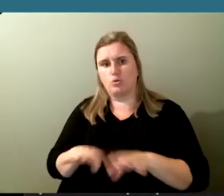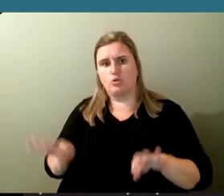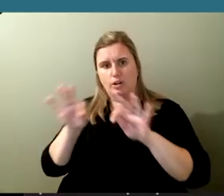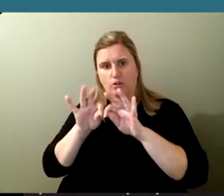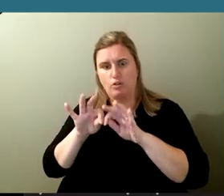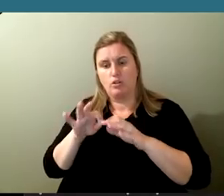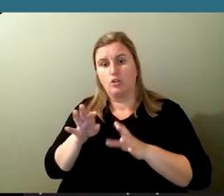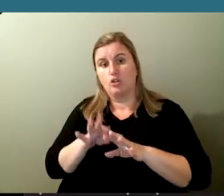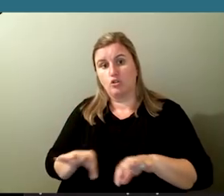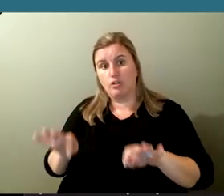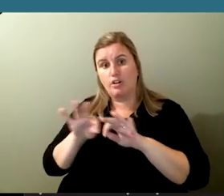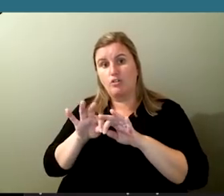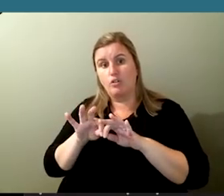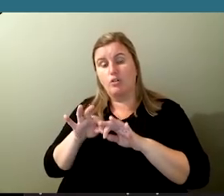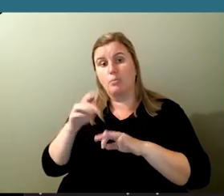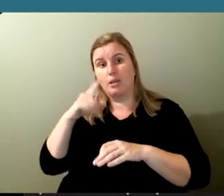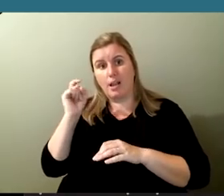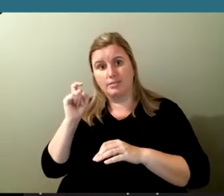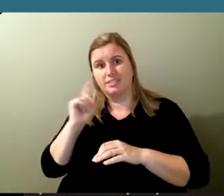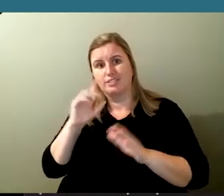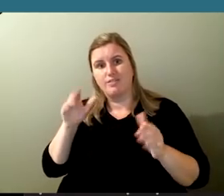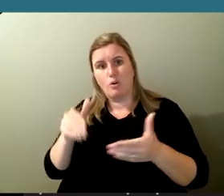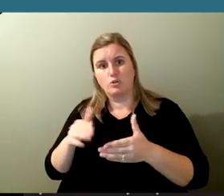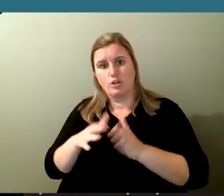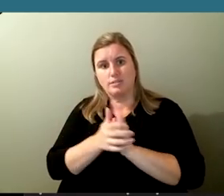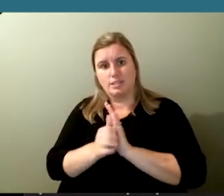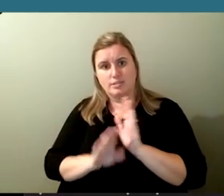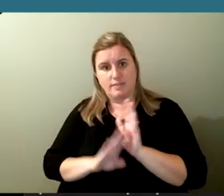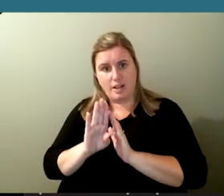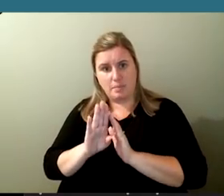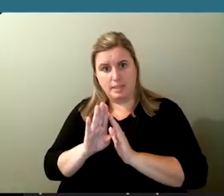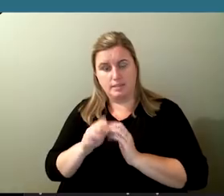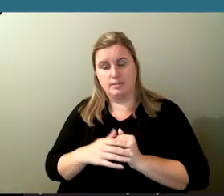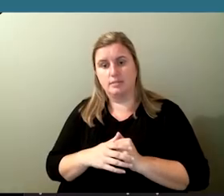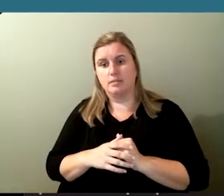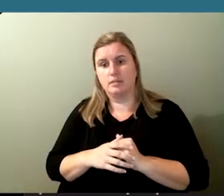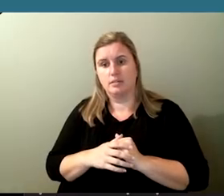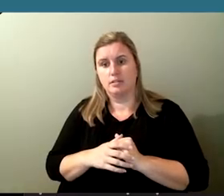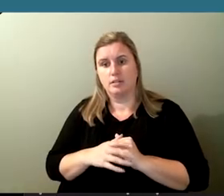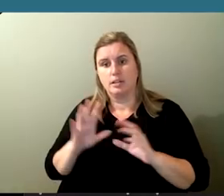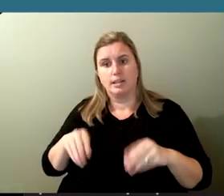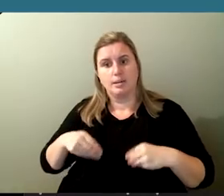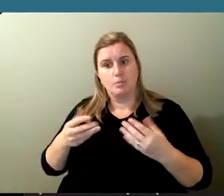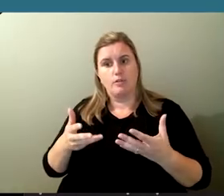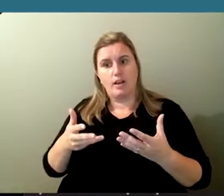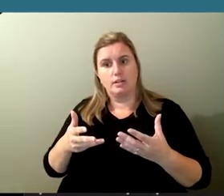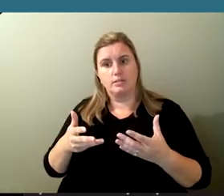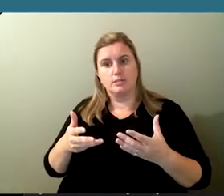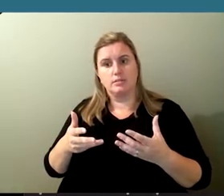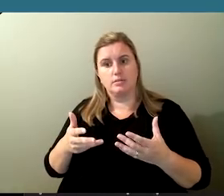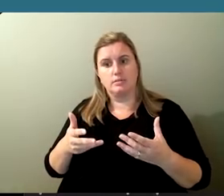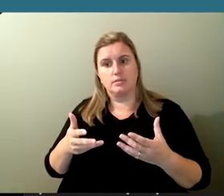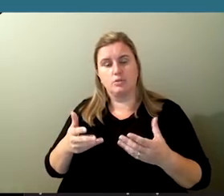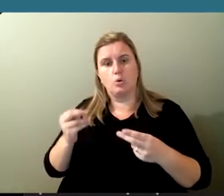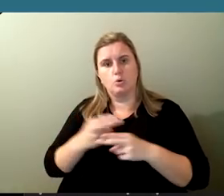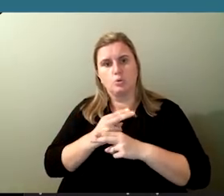Critical in that it is focused on skill development. It provides, or it uses